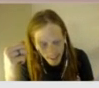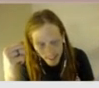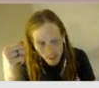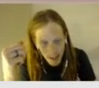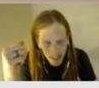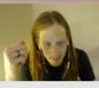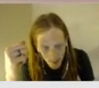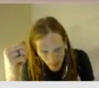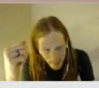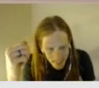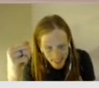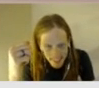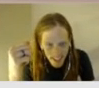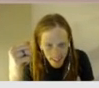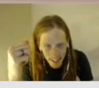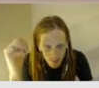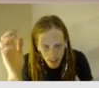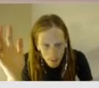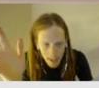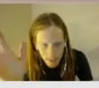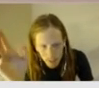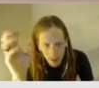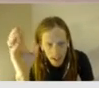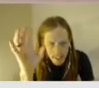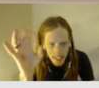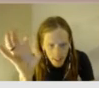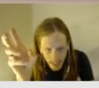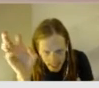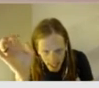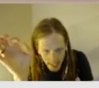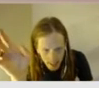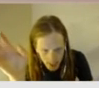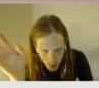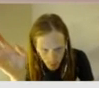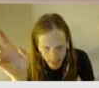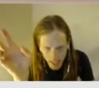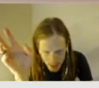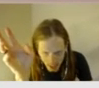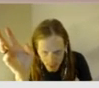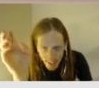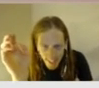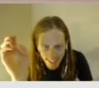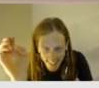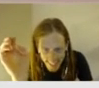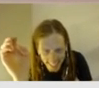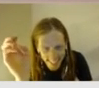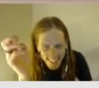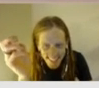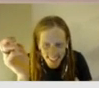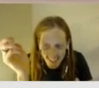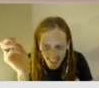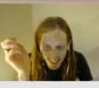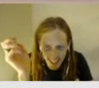like, this guy might give me a weird look, and that's kind of like fight or flight response, scary, anxiety, lizard brain type stuff. And then and